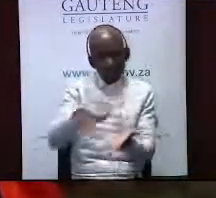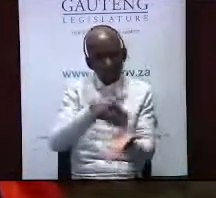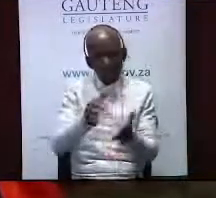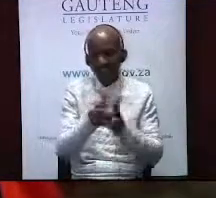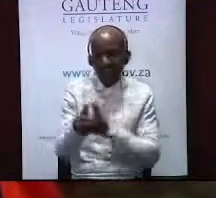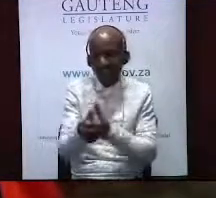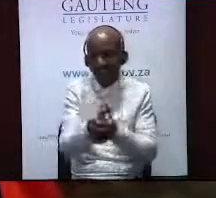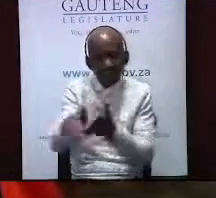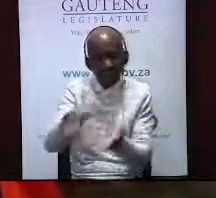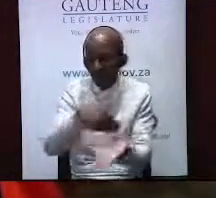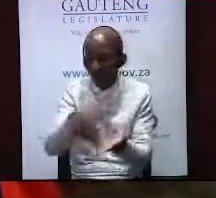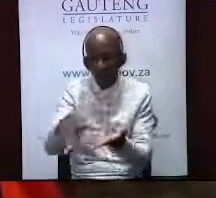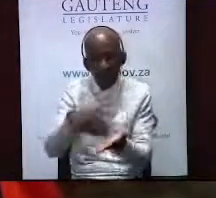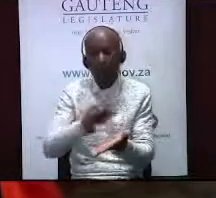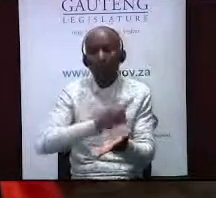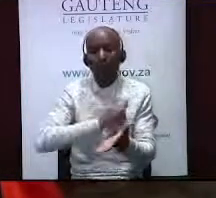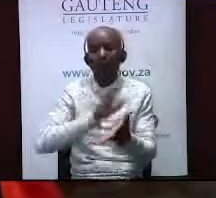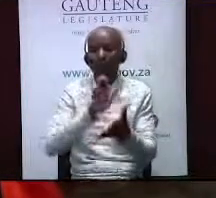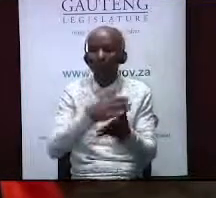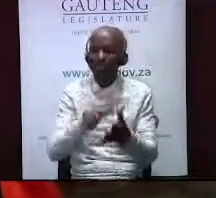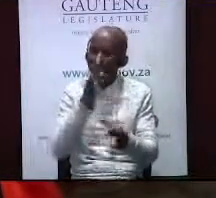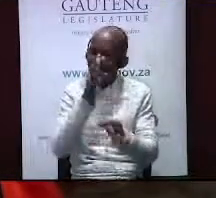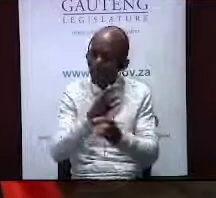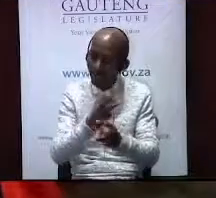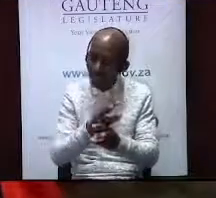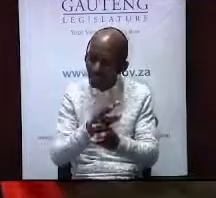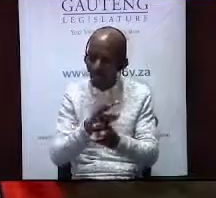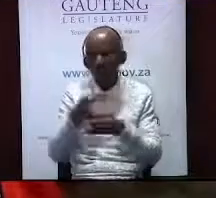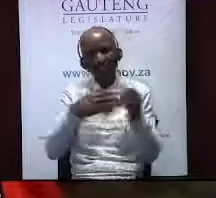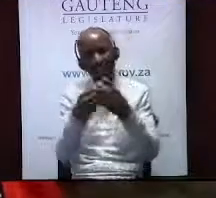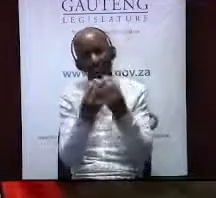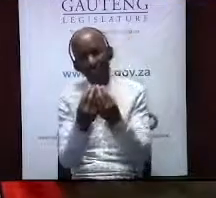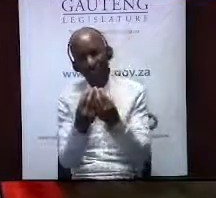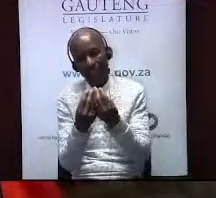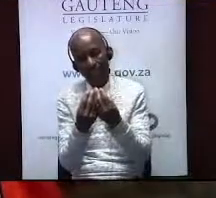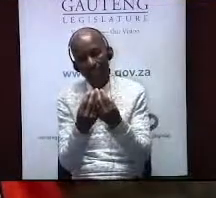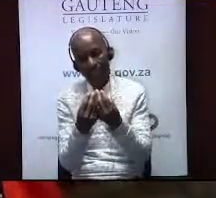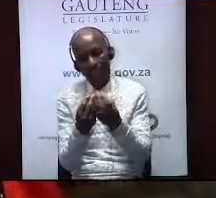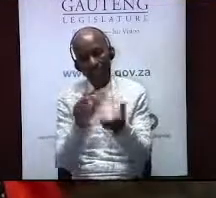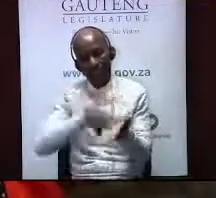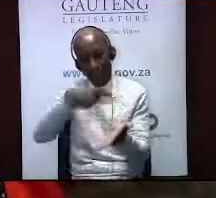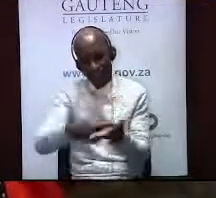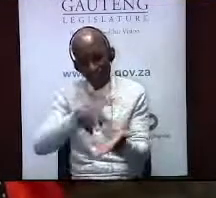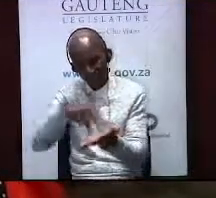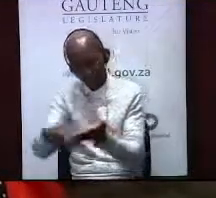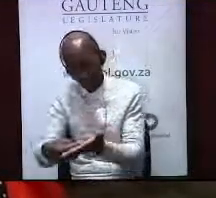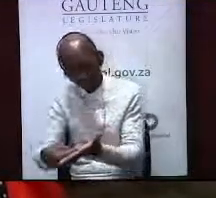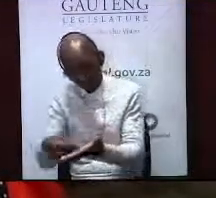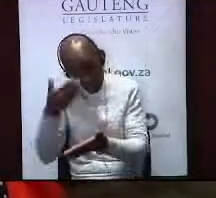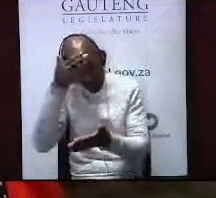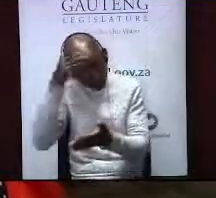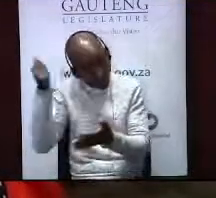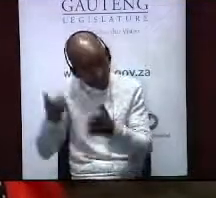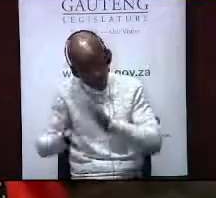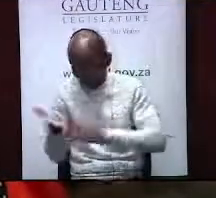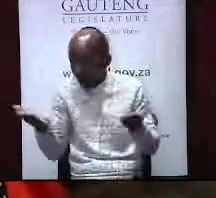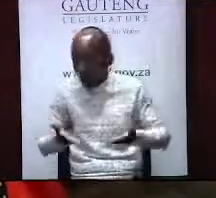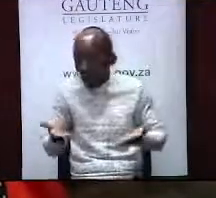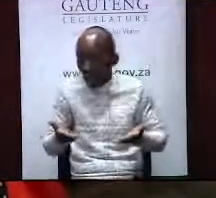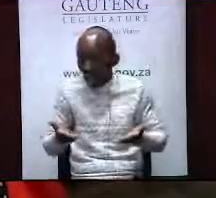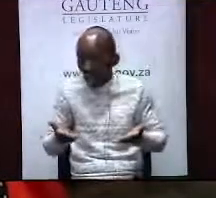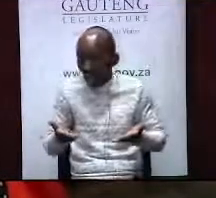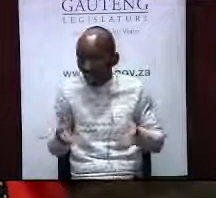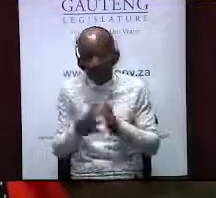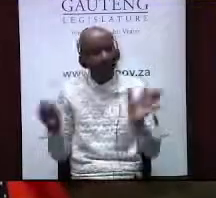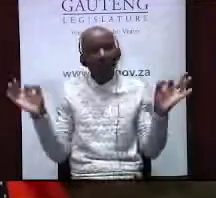guided. Because their parents or whatever it is are fallen apart. They don't know where to go. They have no